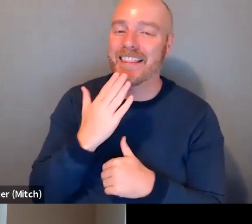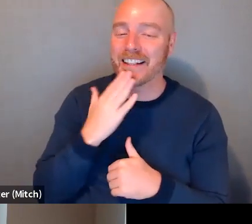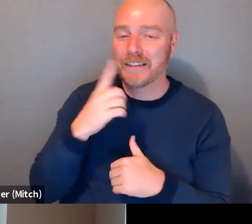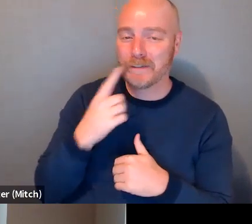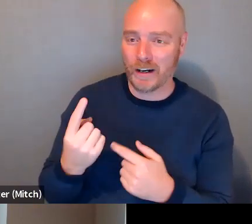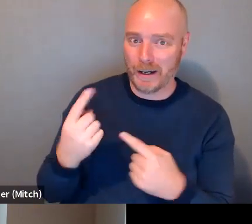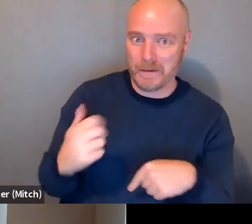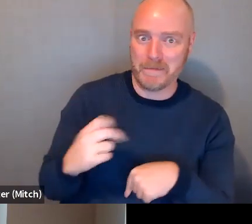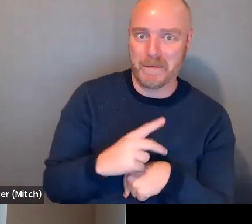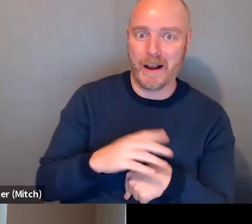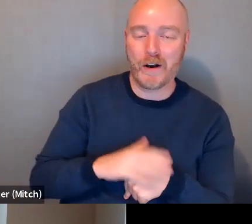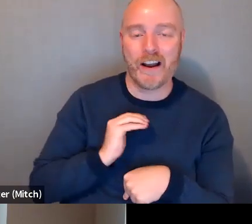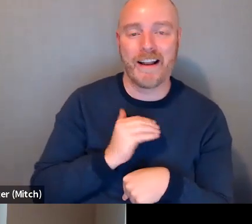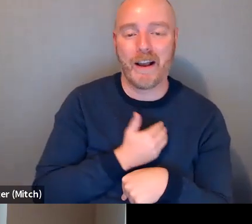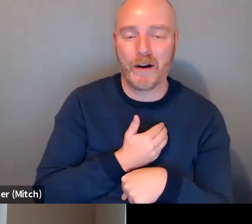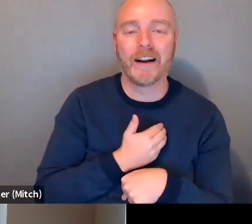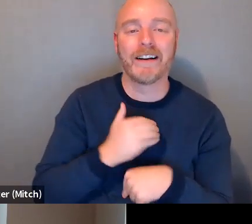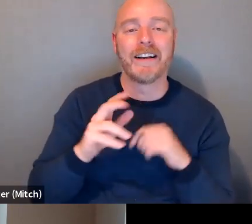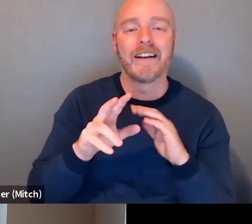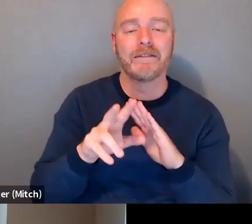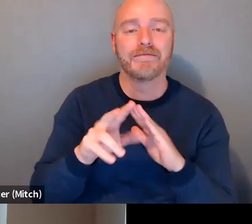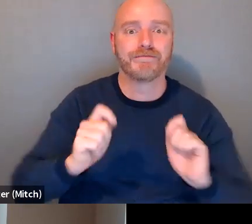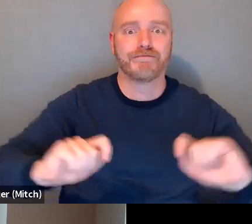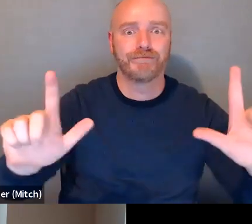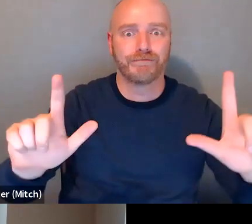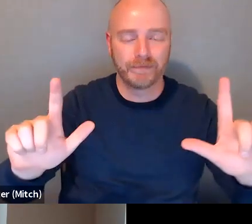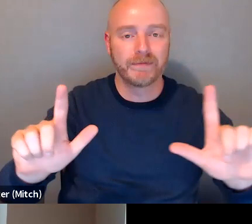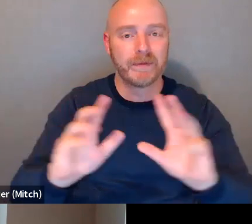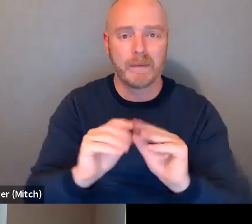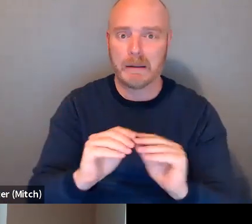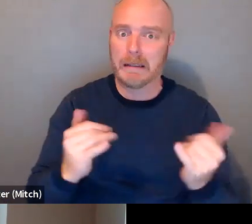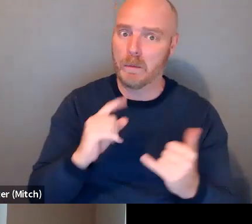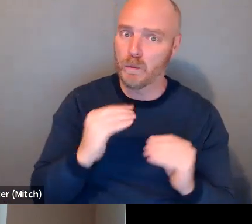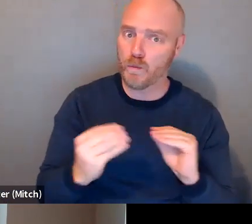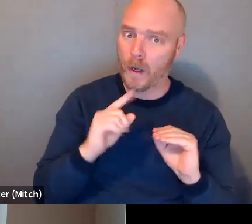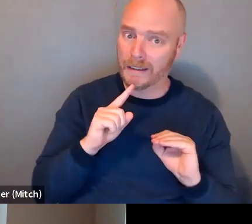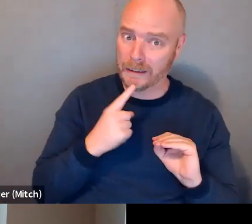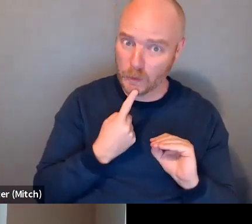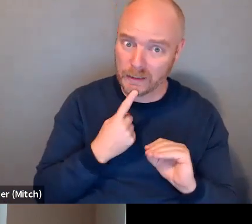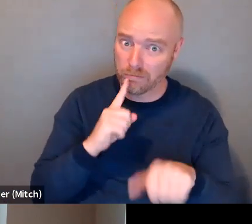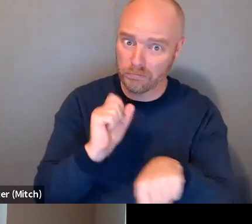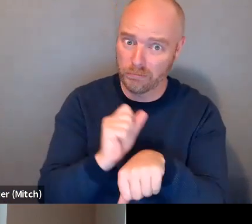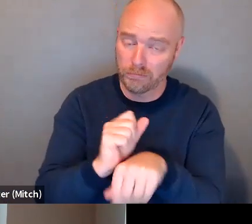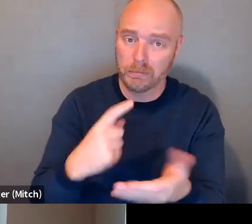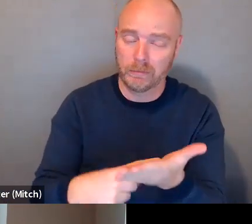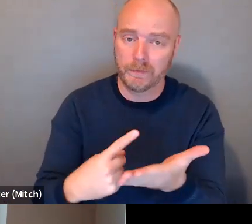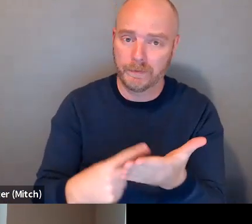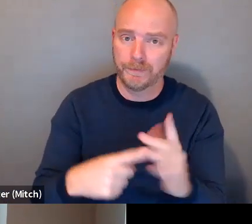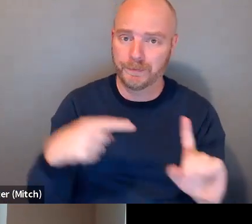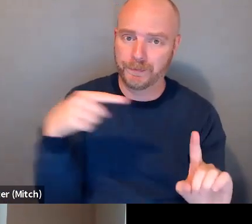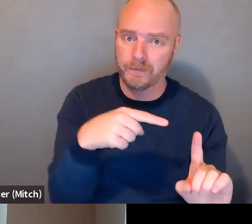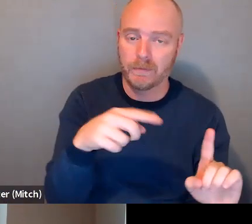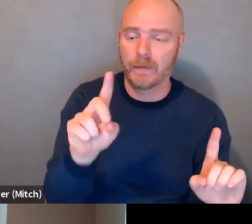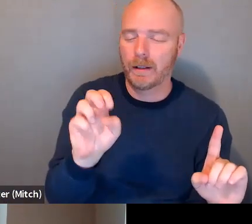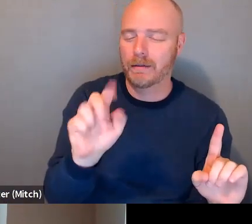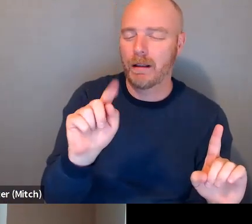being back on our little video update. We have a bit more of a serious topic today. We're going to talk about the Delta